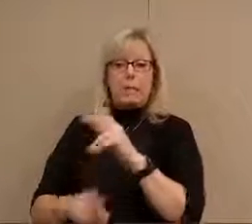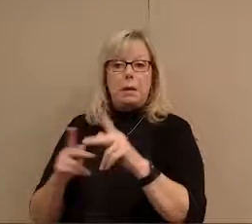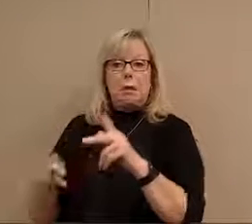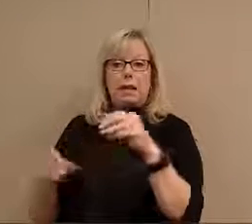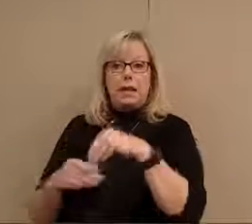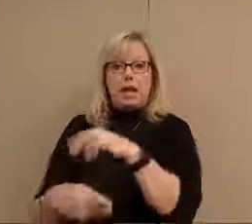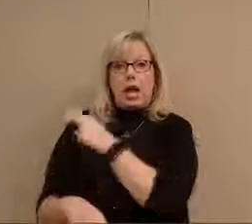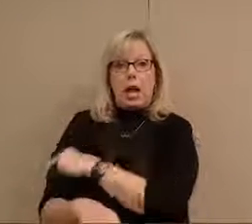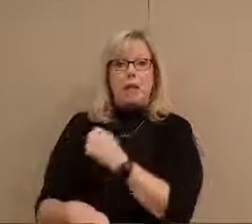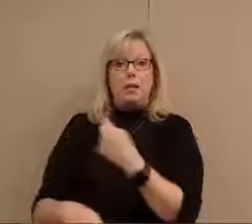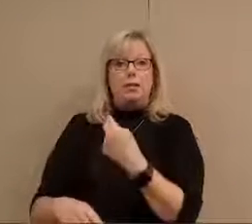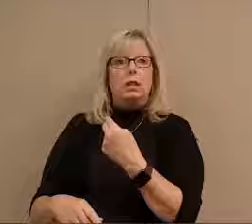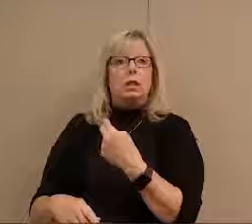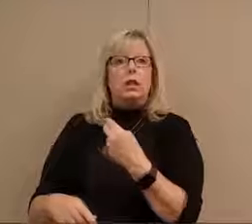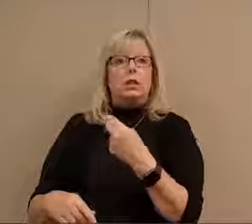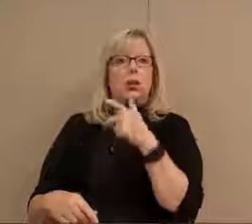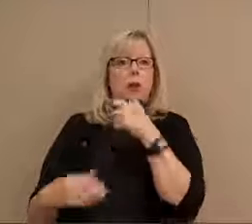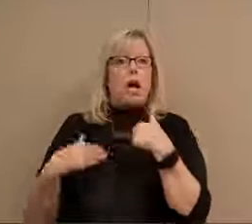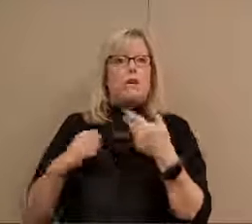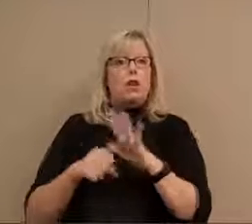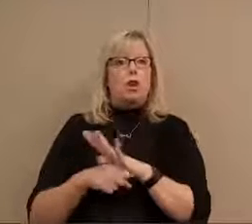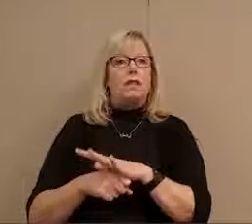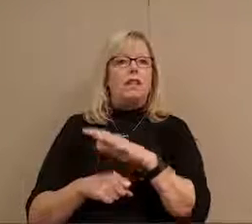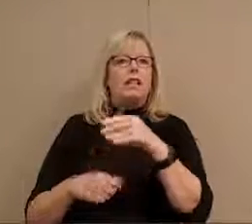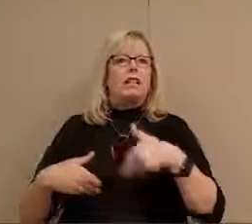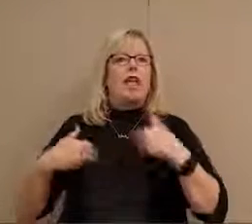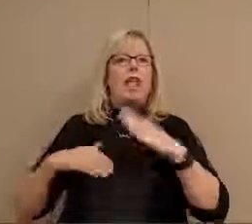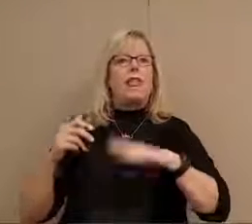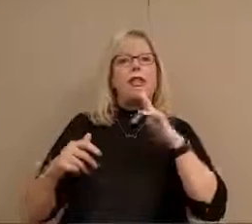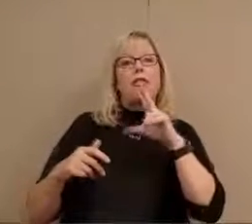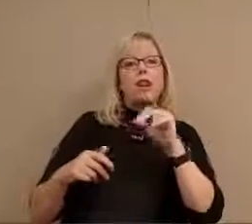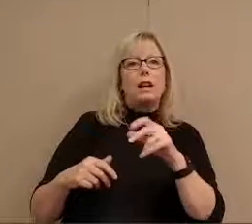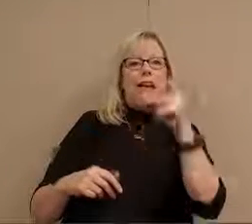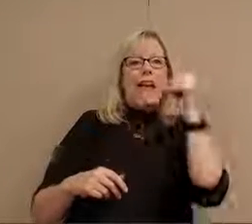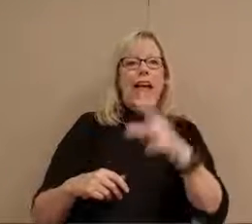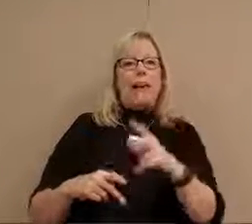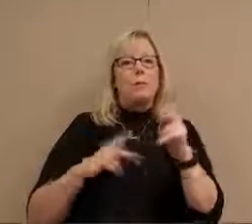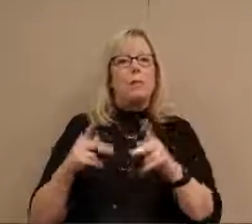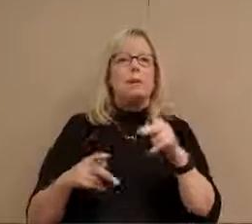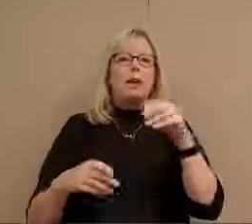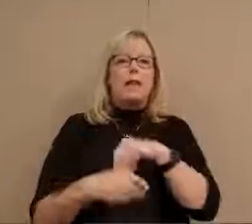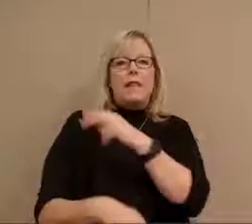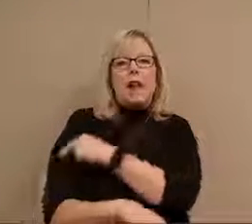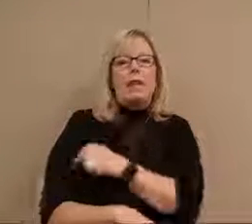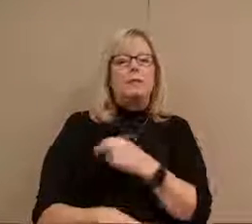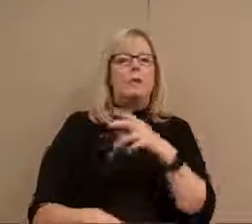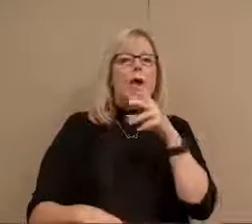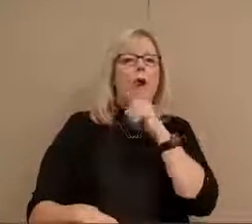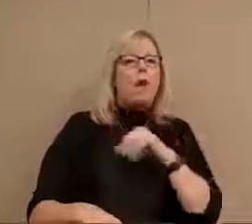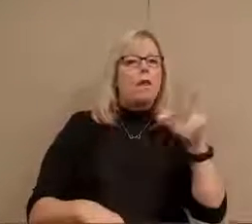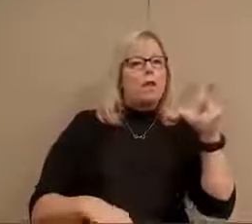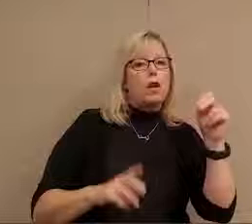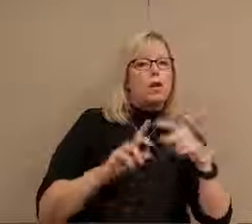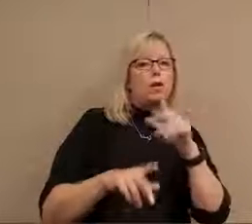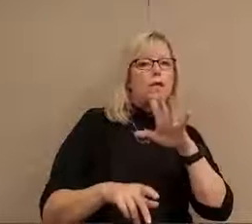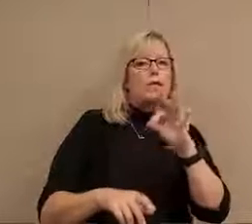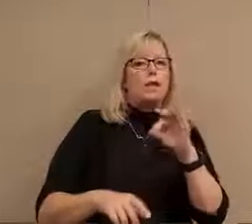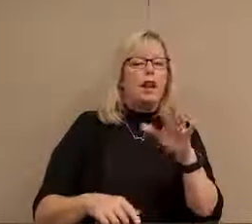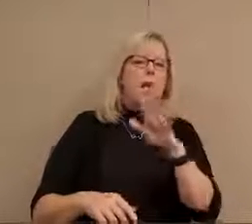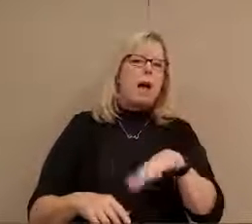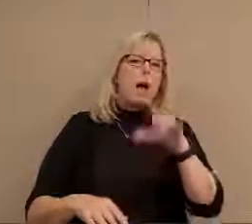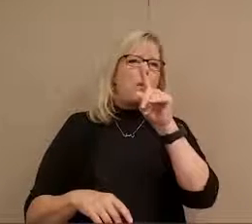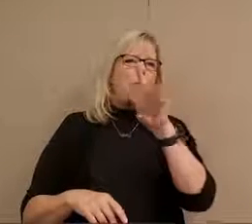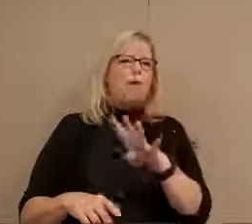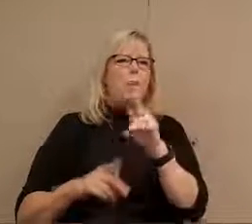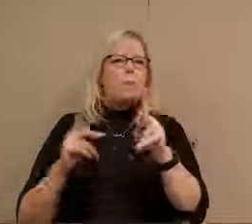COVID-19 were under the age of 30. Half the people in the hospital with COVID are between 30 and 59. Almost 1/4 of the people in the hospital